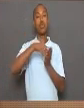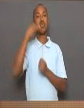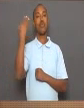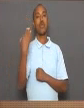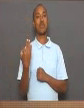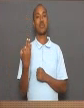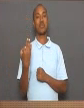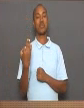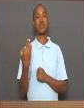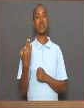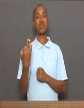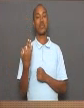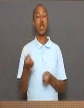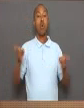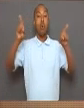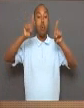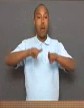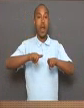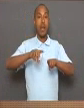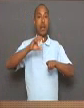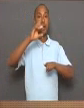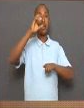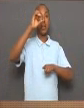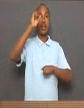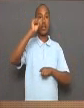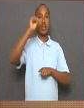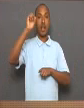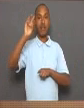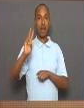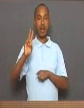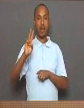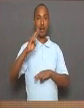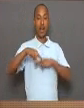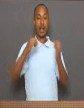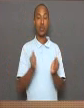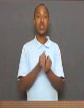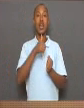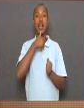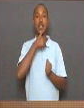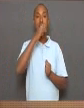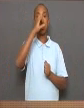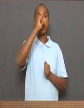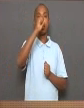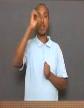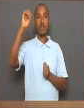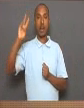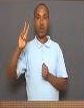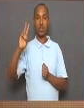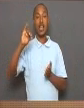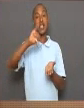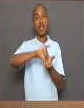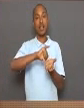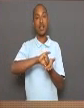formed. When a sulfite reacts with an acid, sulfur dioxide,